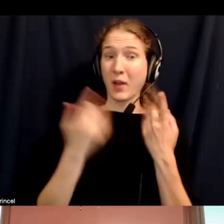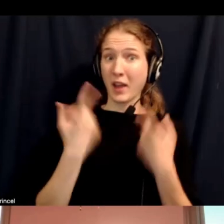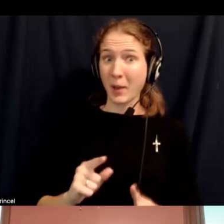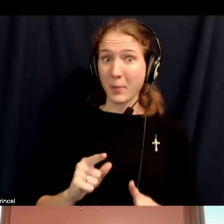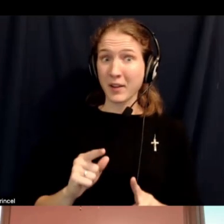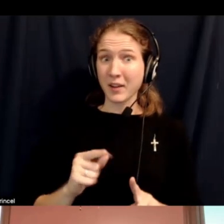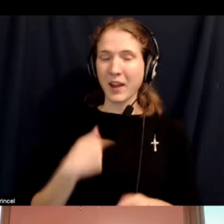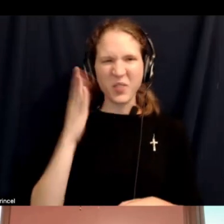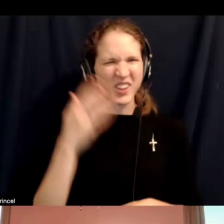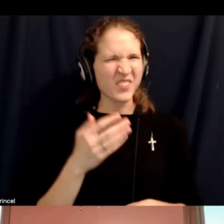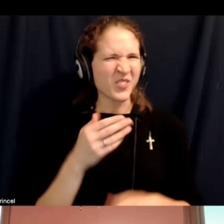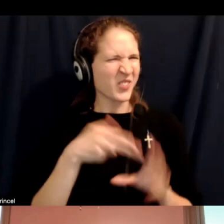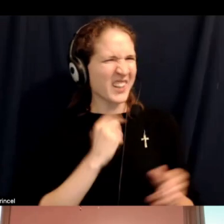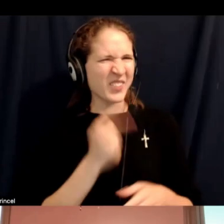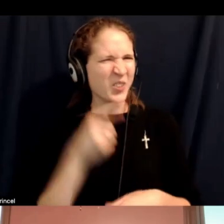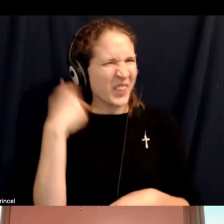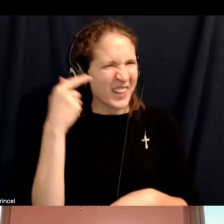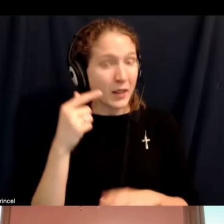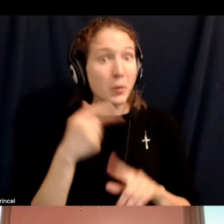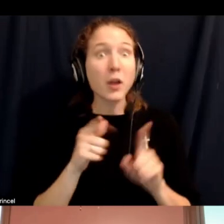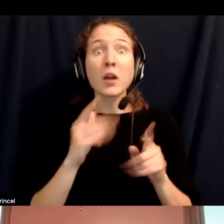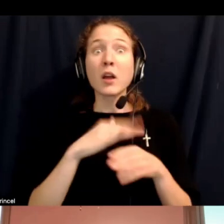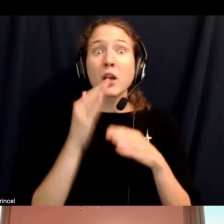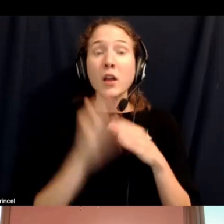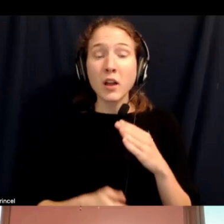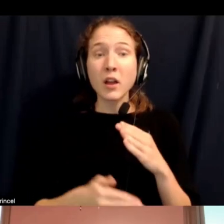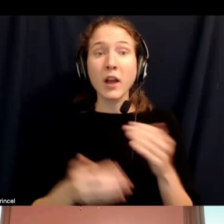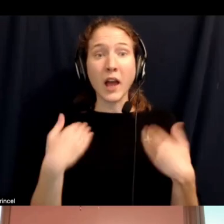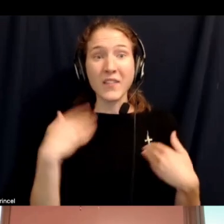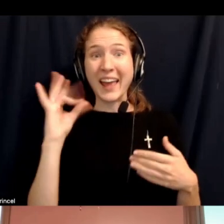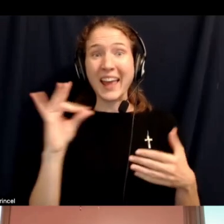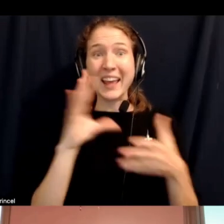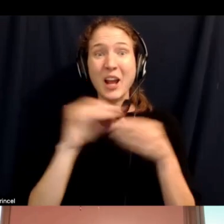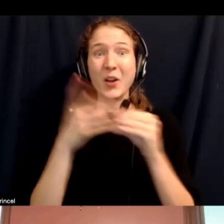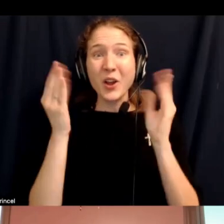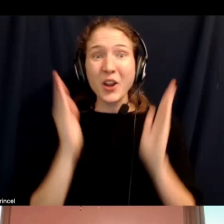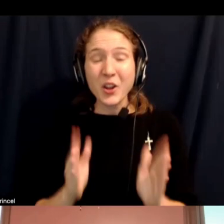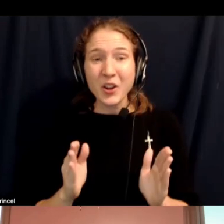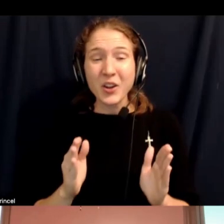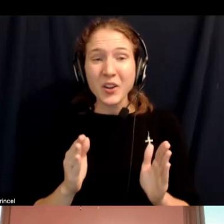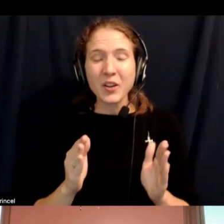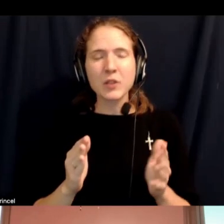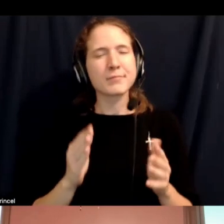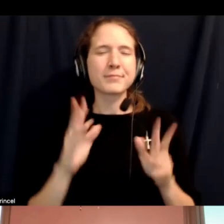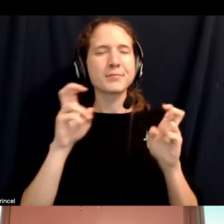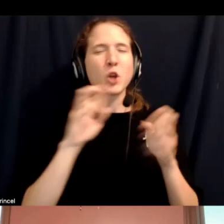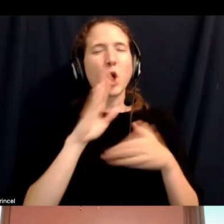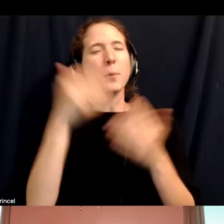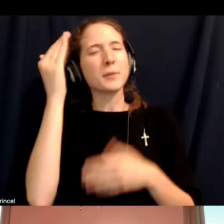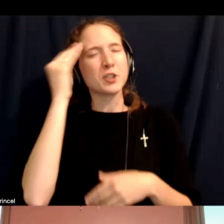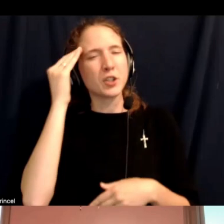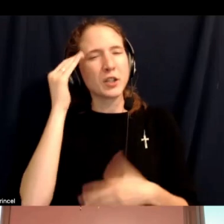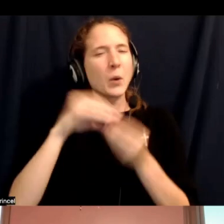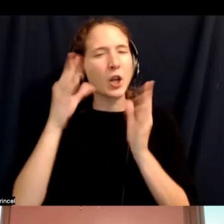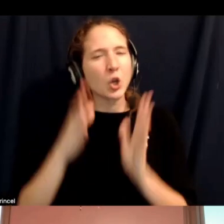quit, said you're crazy. I ended up with 8 narrators and then a kind of omniscient narrator who comes in and